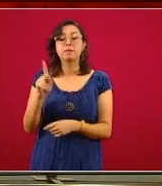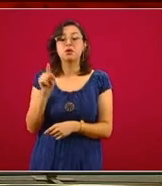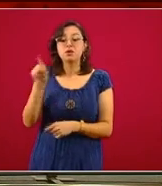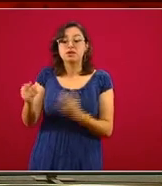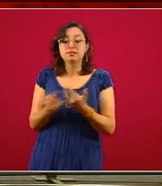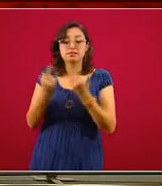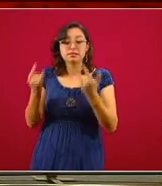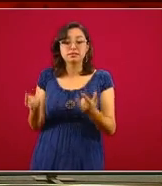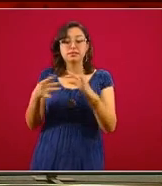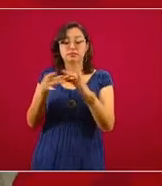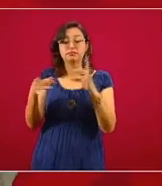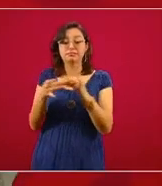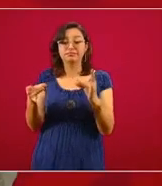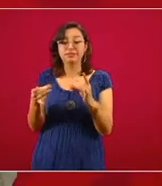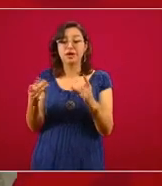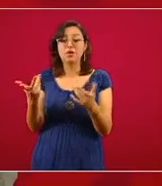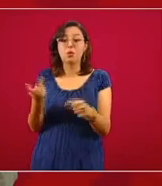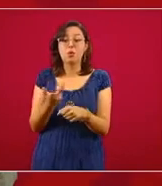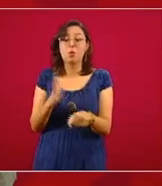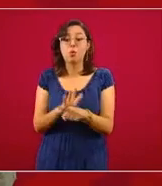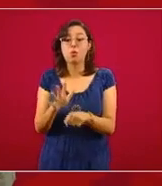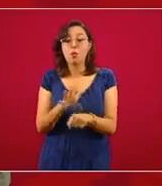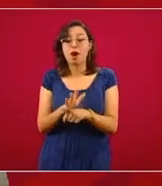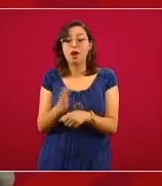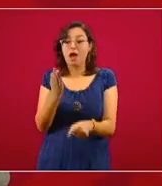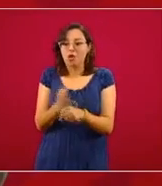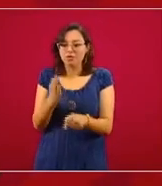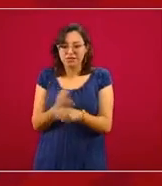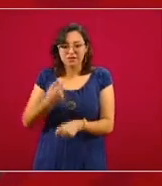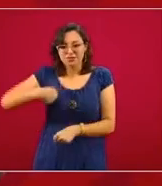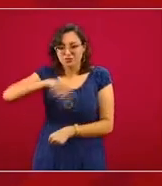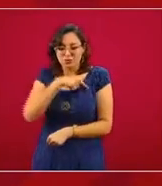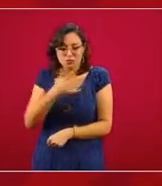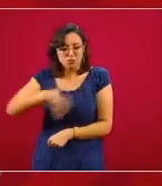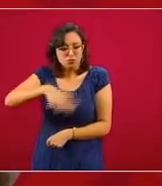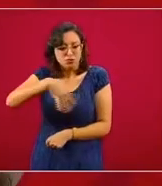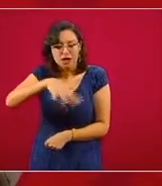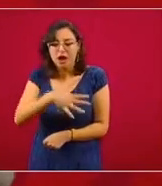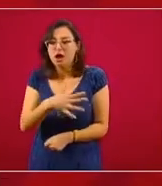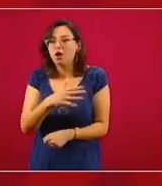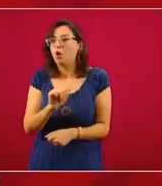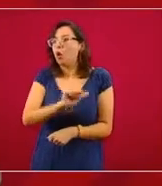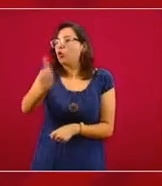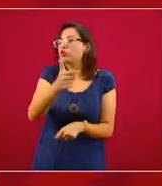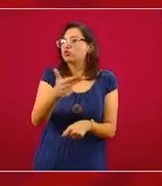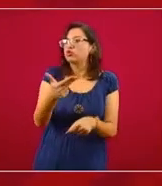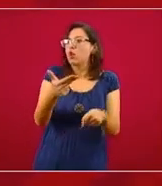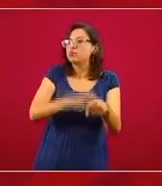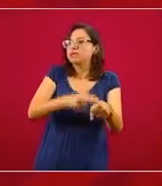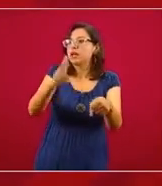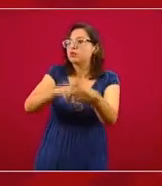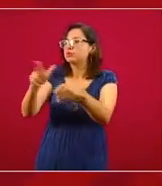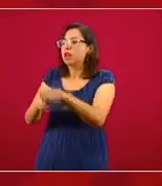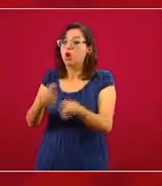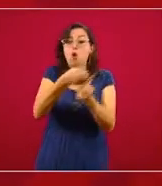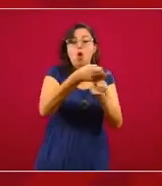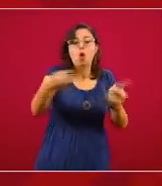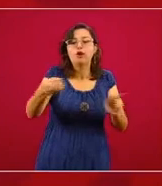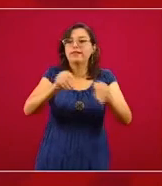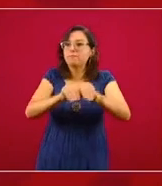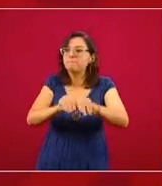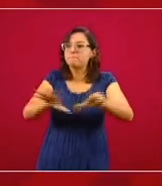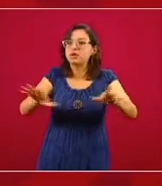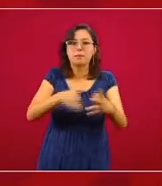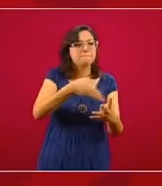about was this phenomenon that we're working on with the redistribution. Now, just like we said this morning,